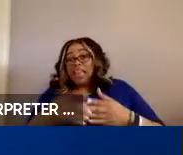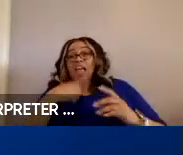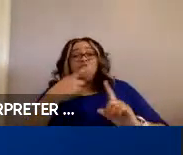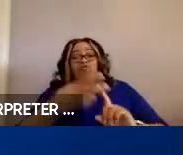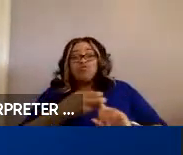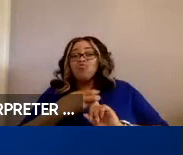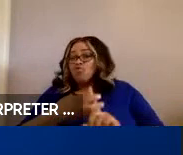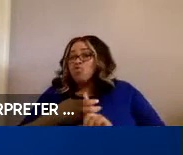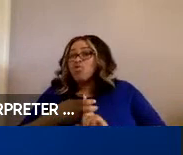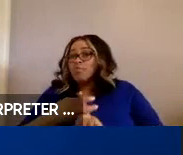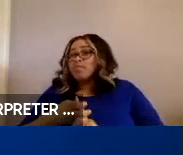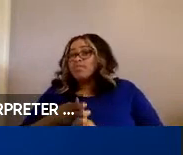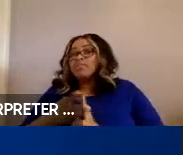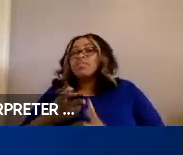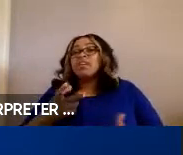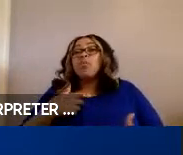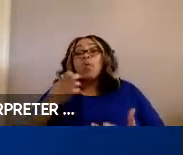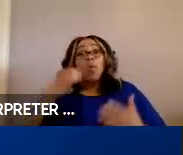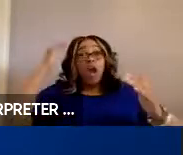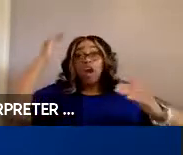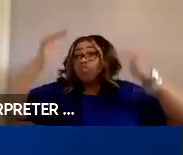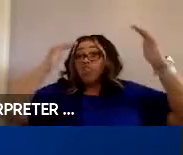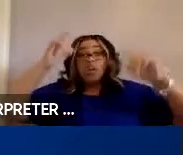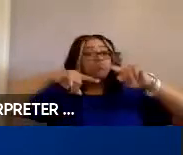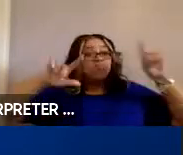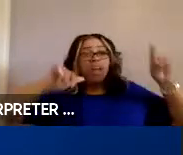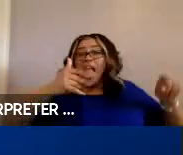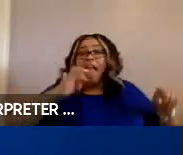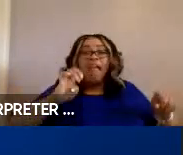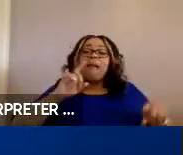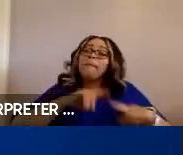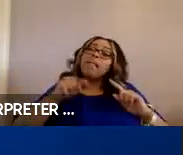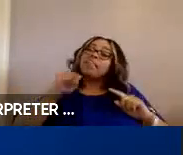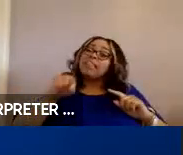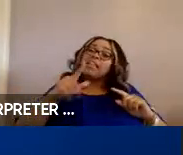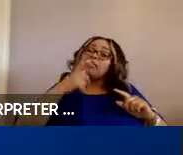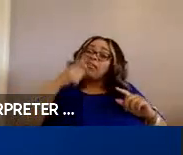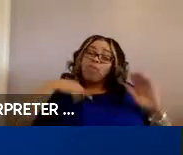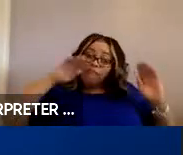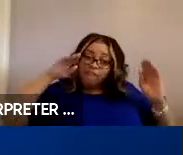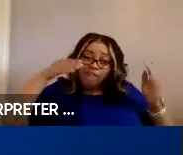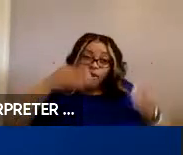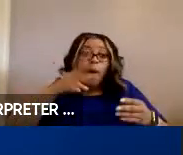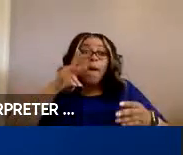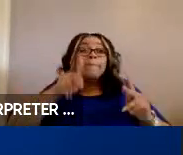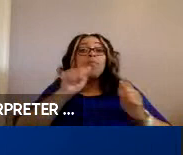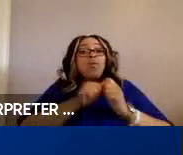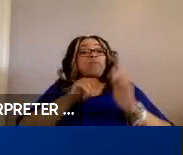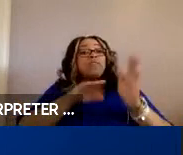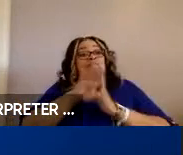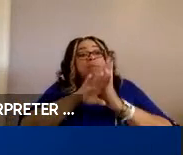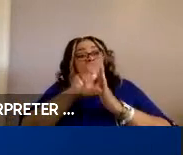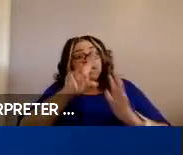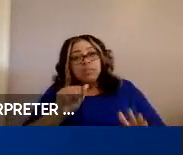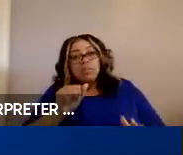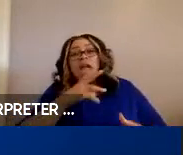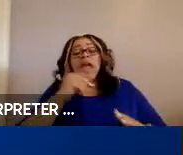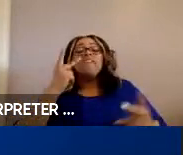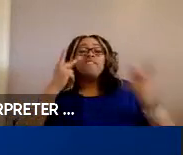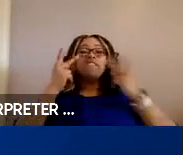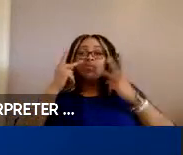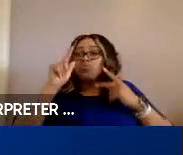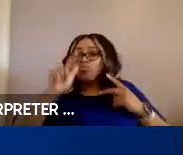effort. And we wanted adults of all ages, but this is sort of, because we were focusing on folks with developmental disabilities and folks with visual